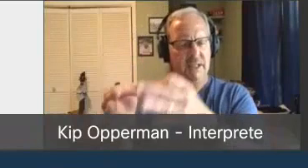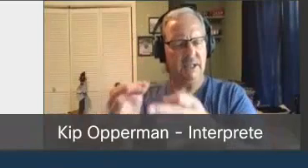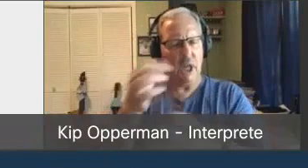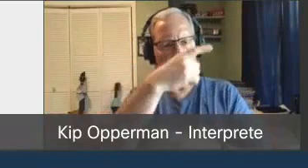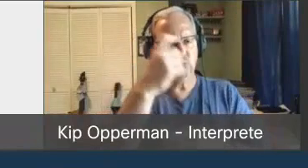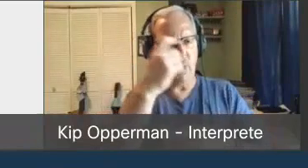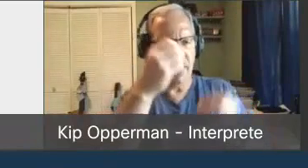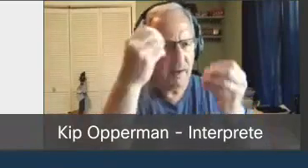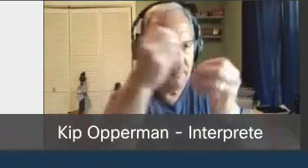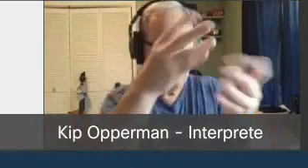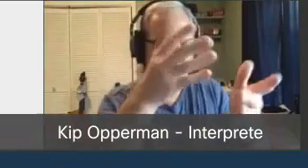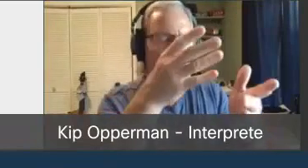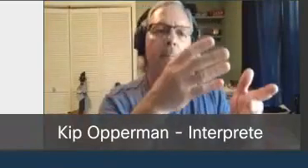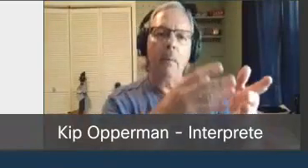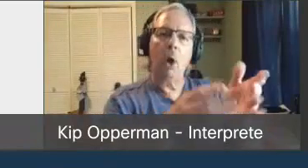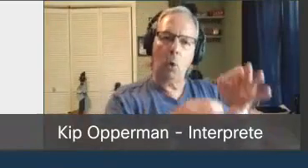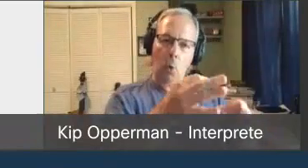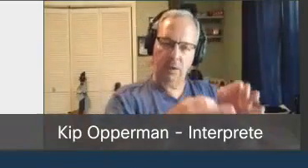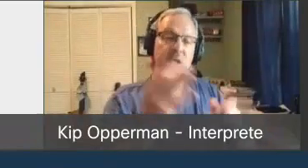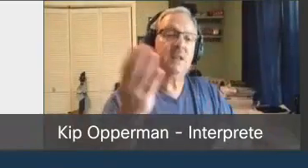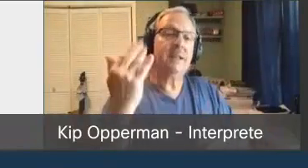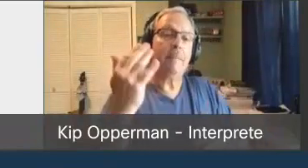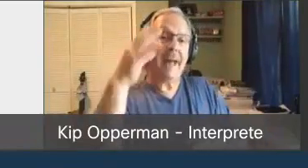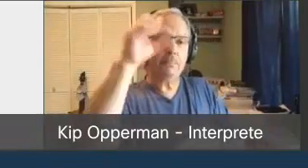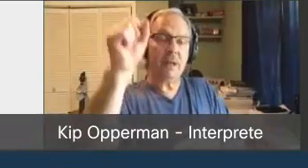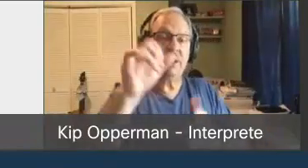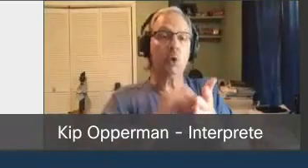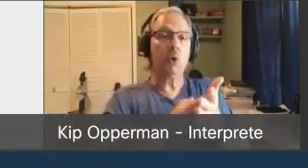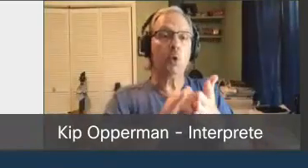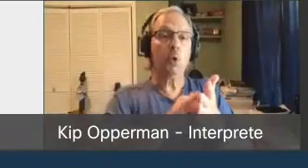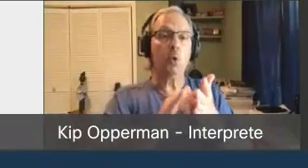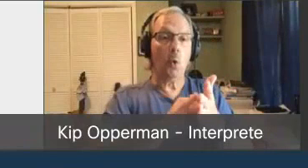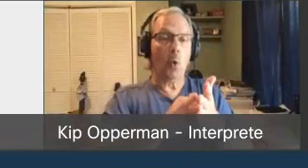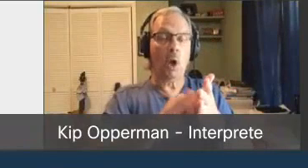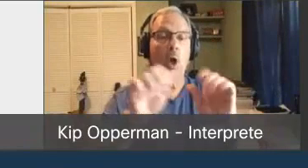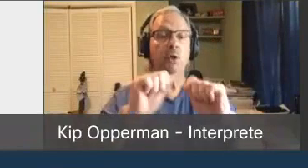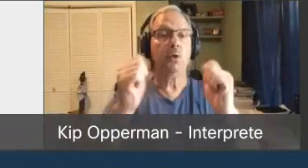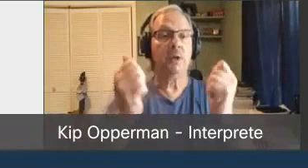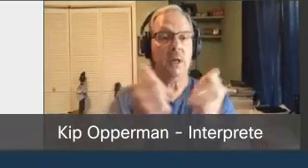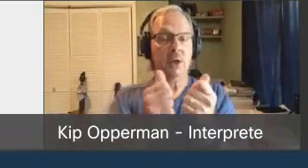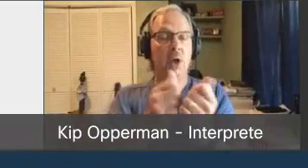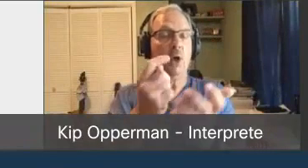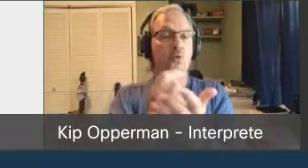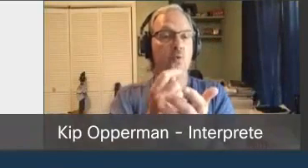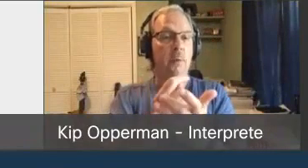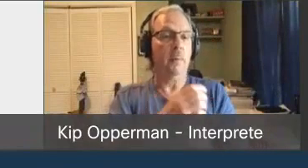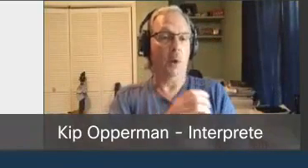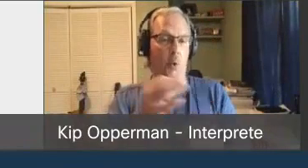procedural justice, and she is the past president of the New York Association of Treatment Court Professionals.